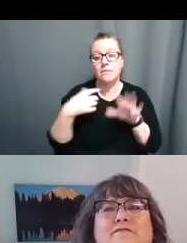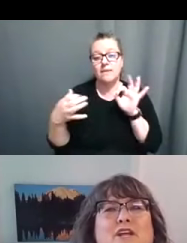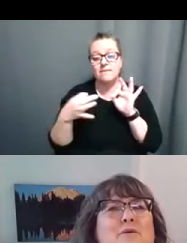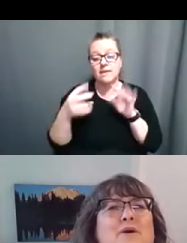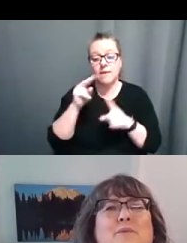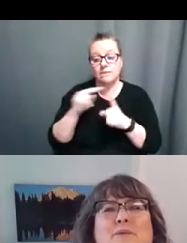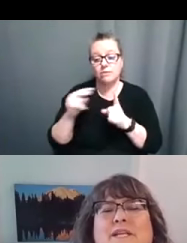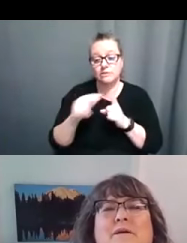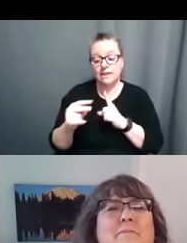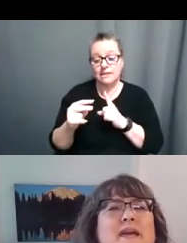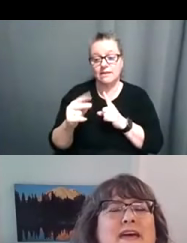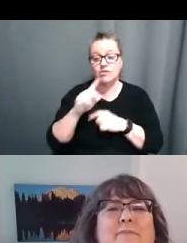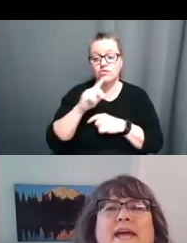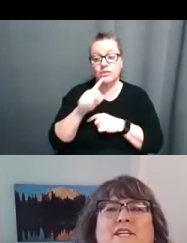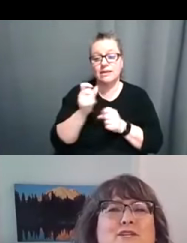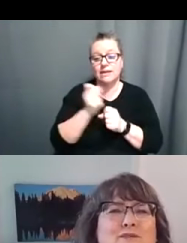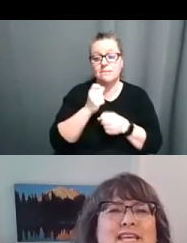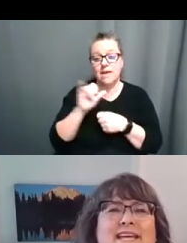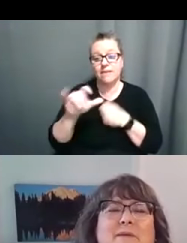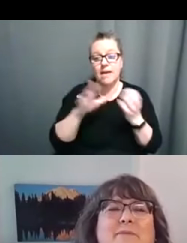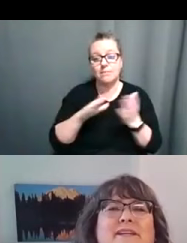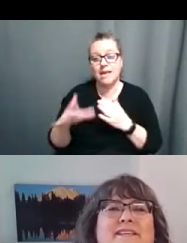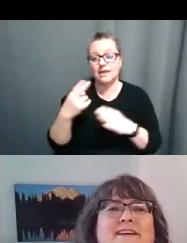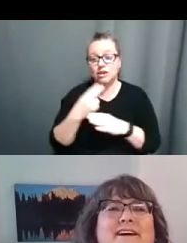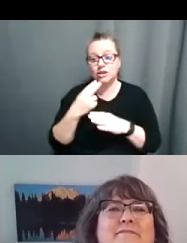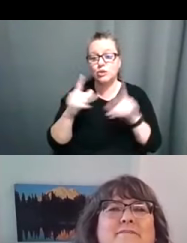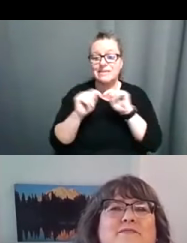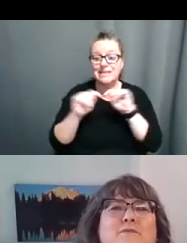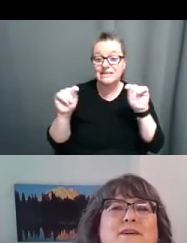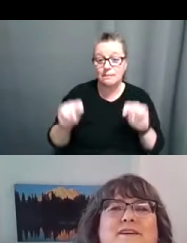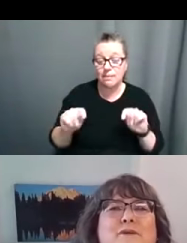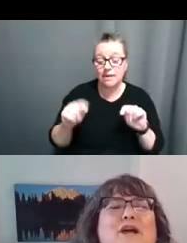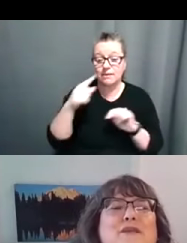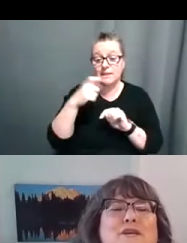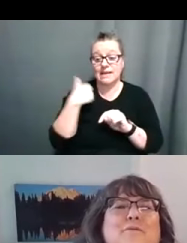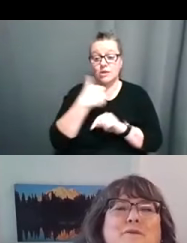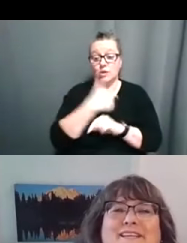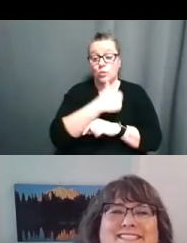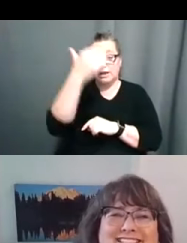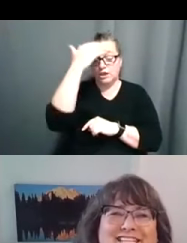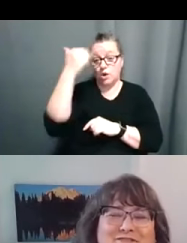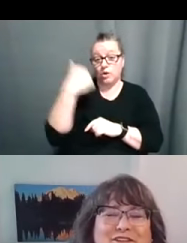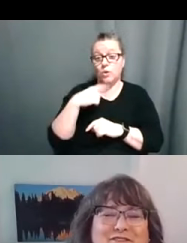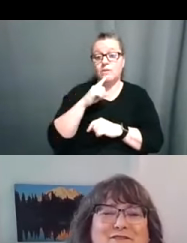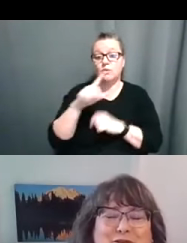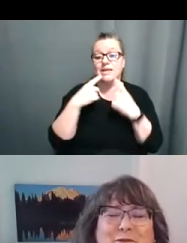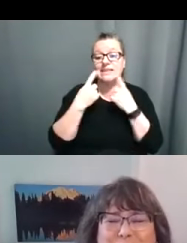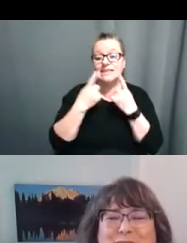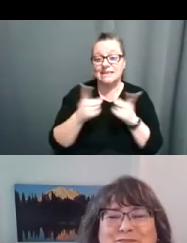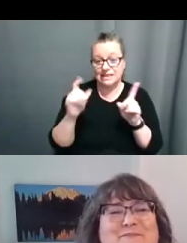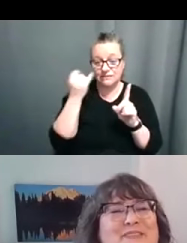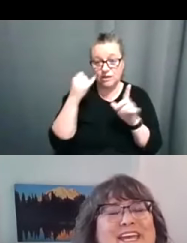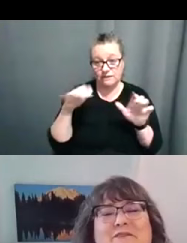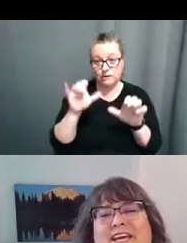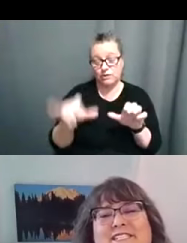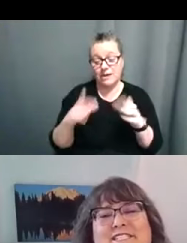perspective, really make that plan, use that template, because we know that you'll be really successful if you do.